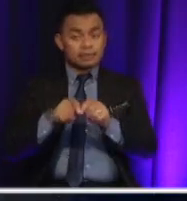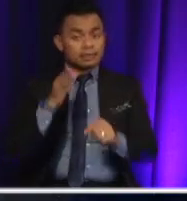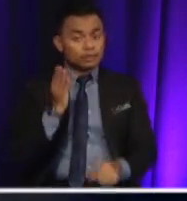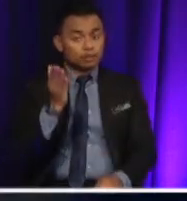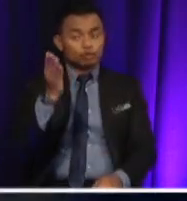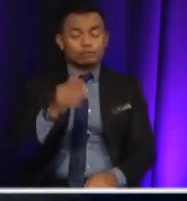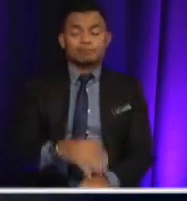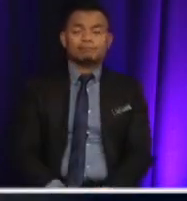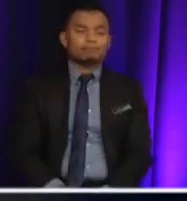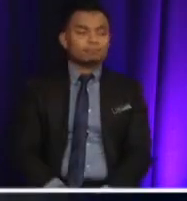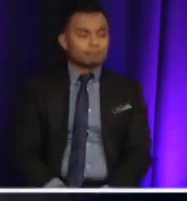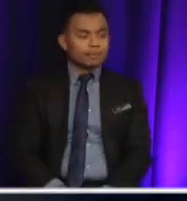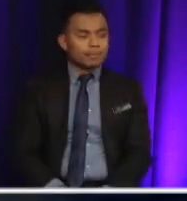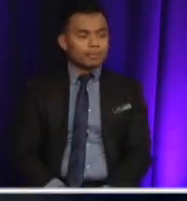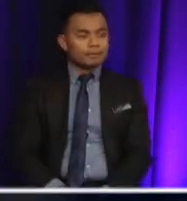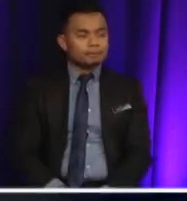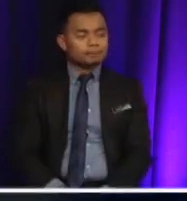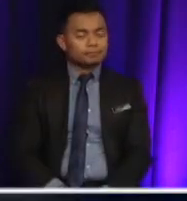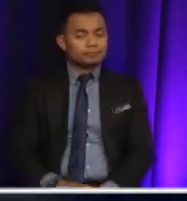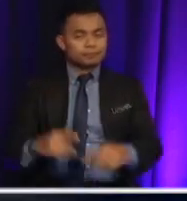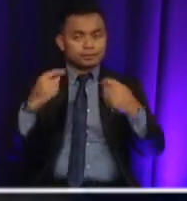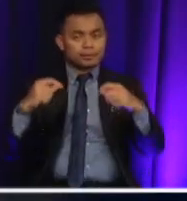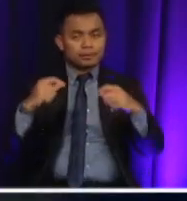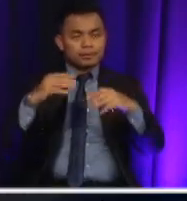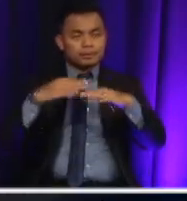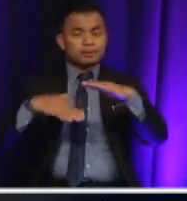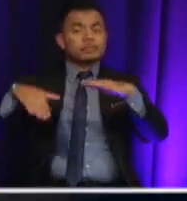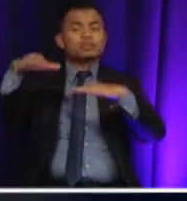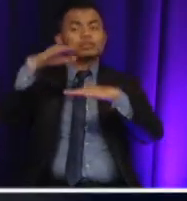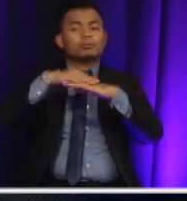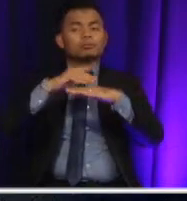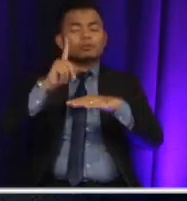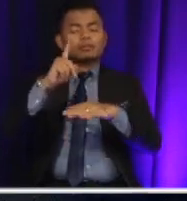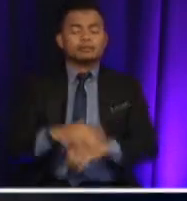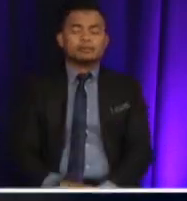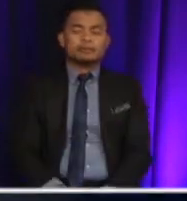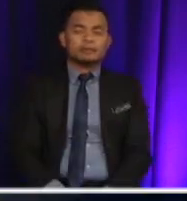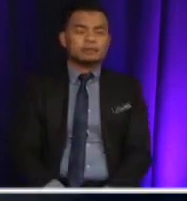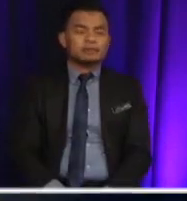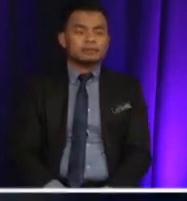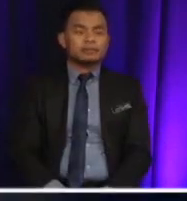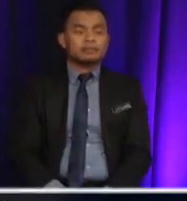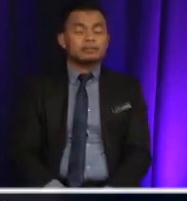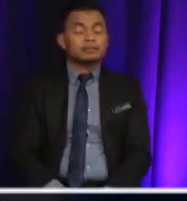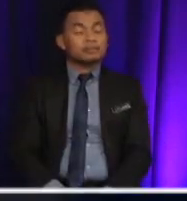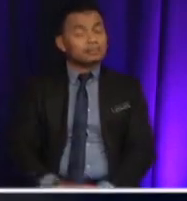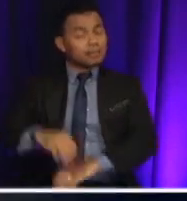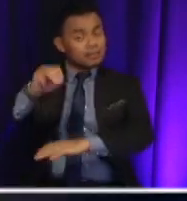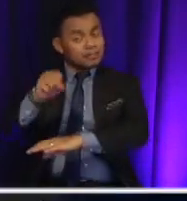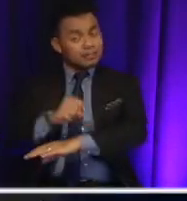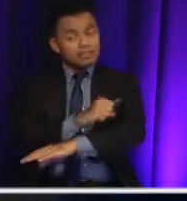Appreciate next. Let's try the top All right. one. The hills fill my heart with the sound